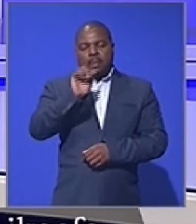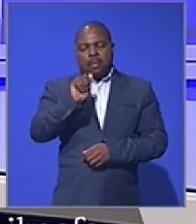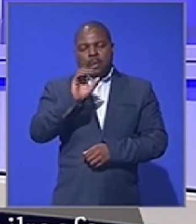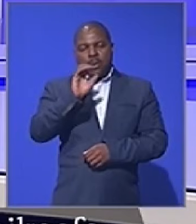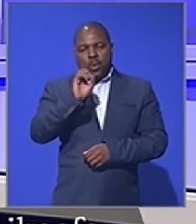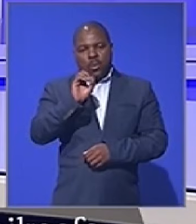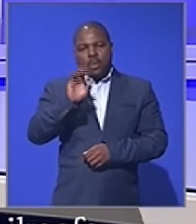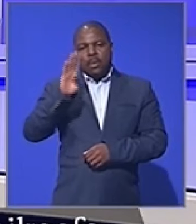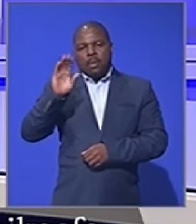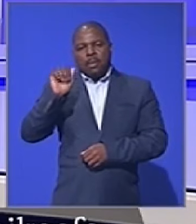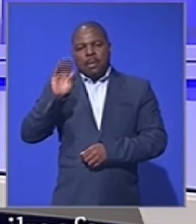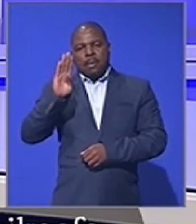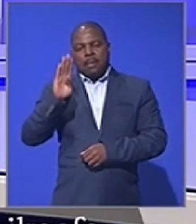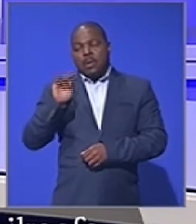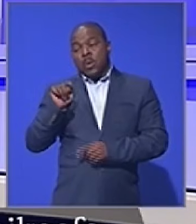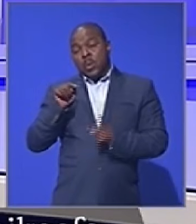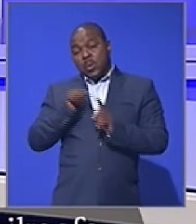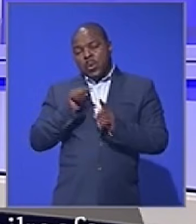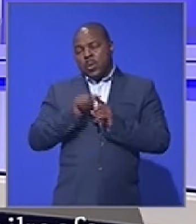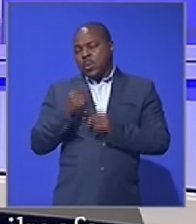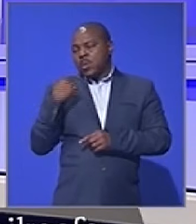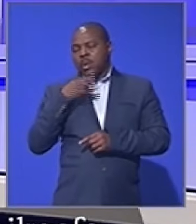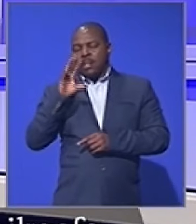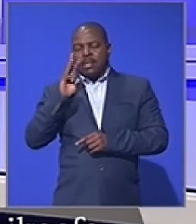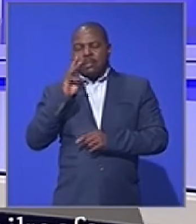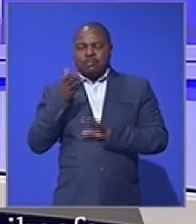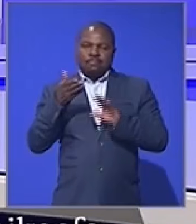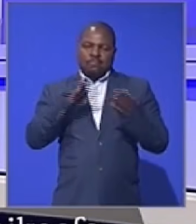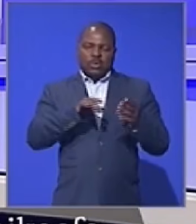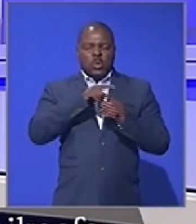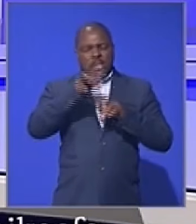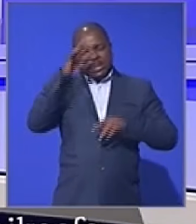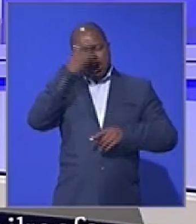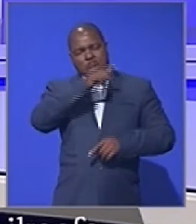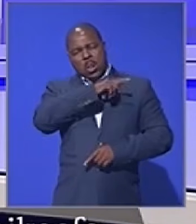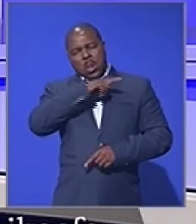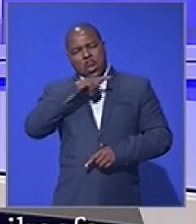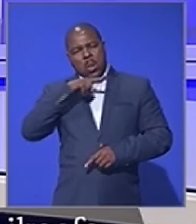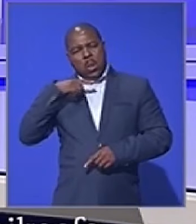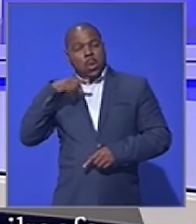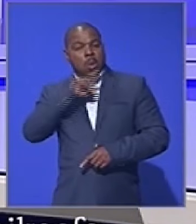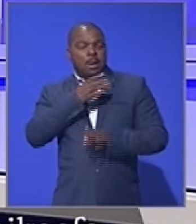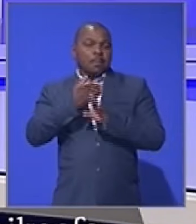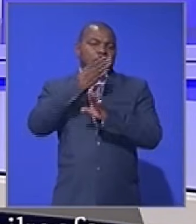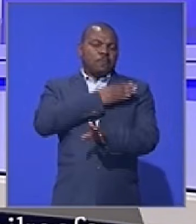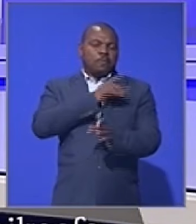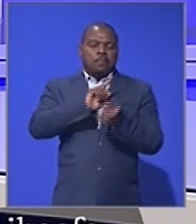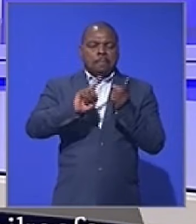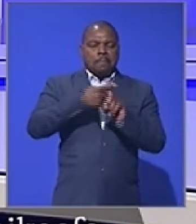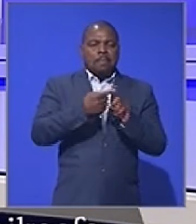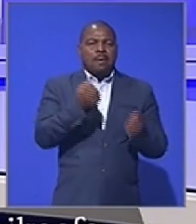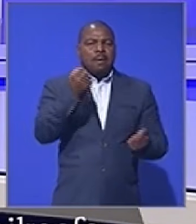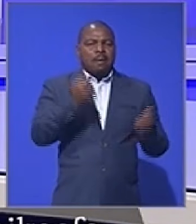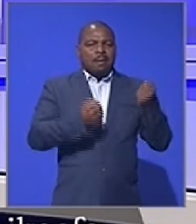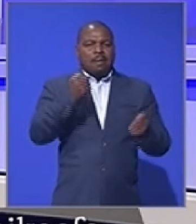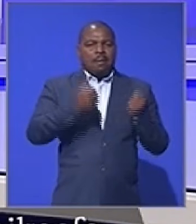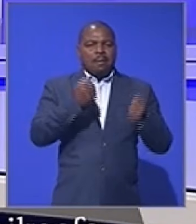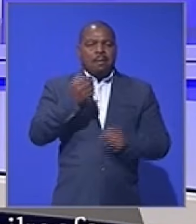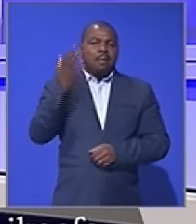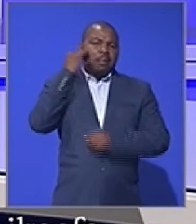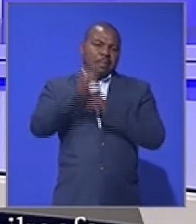o hlokofetse ka Labone morago ga nako e telele ya bolwetši ka morago ga kotsi ya go thulana ga dikoloi ka